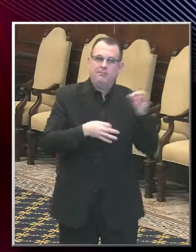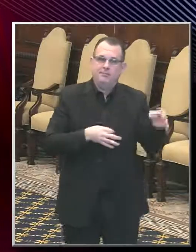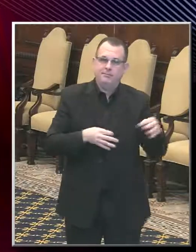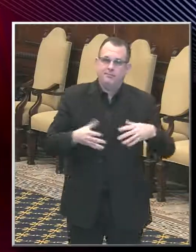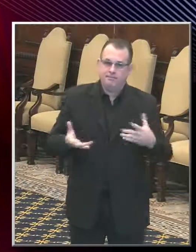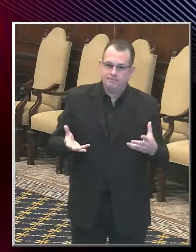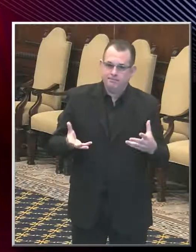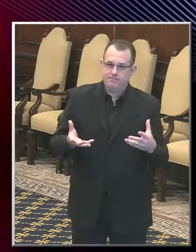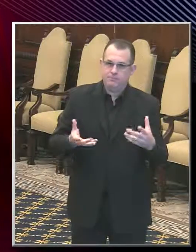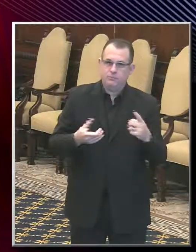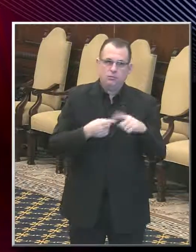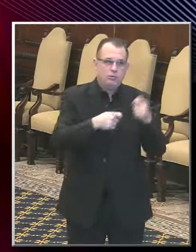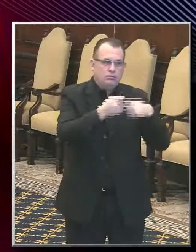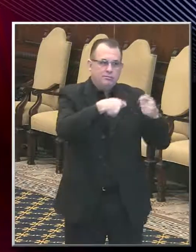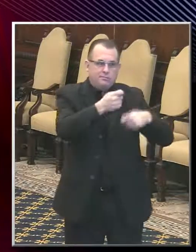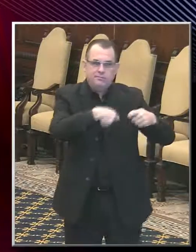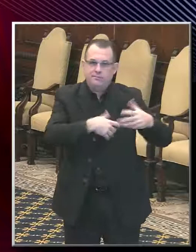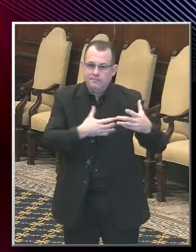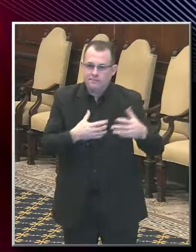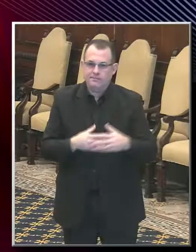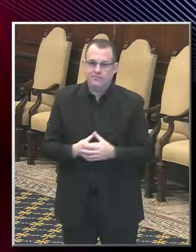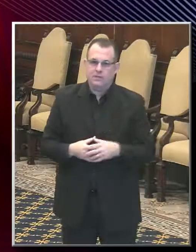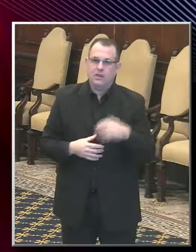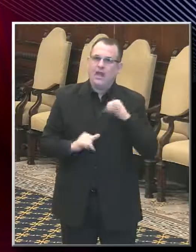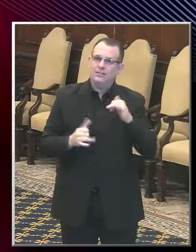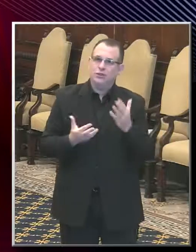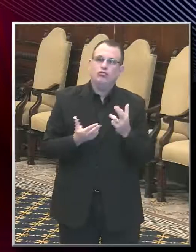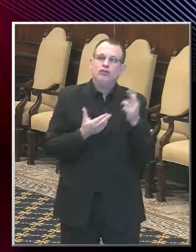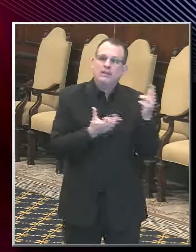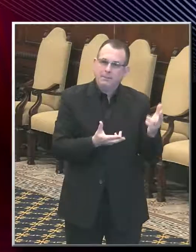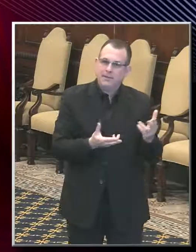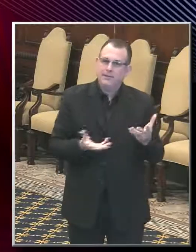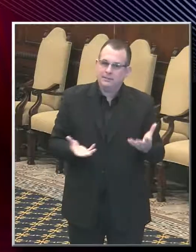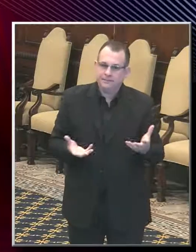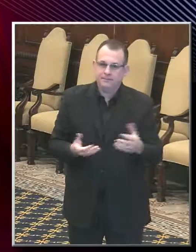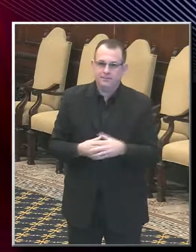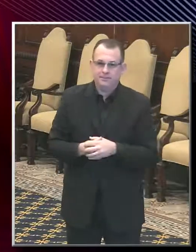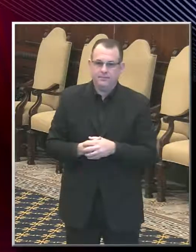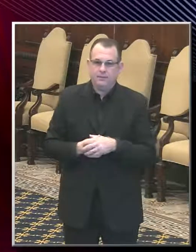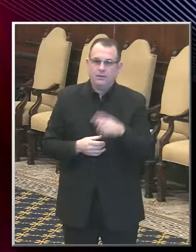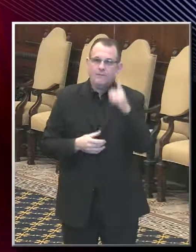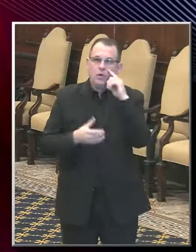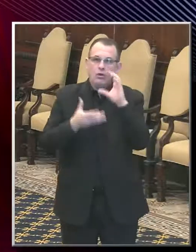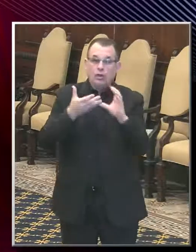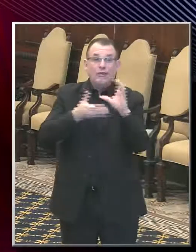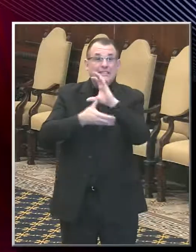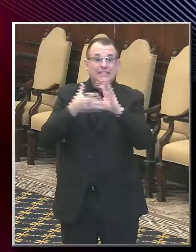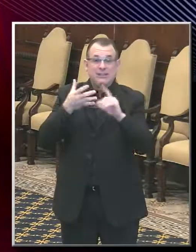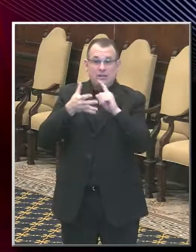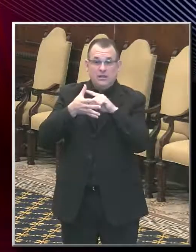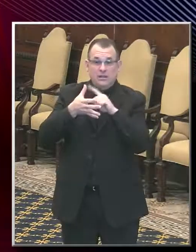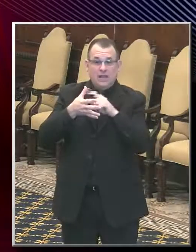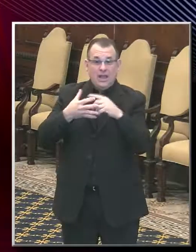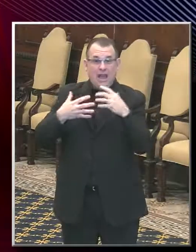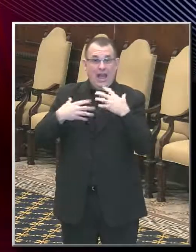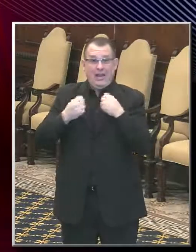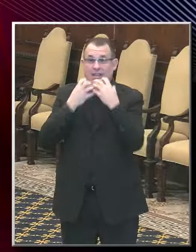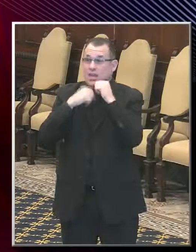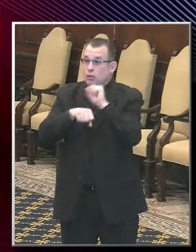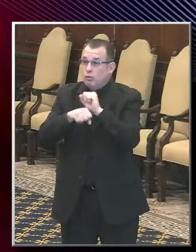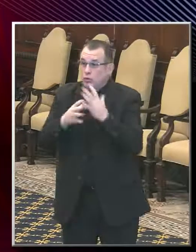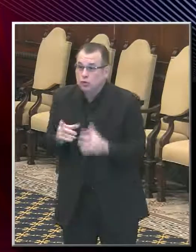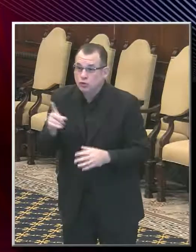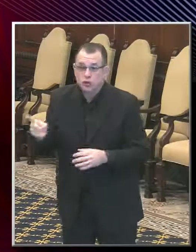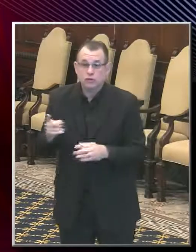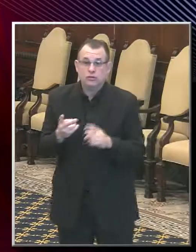those, but still our recommendations for testing have these criteria, which is healthcare workers with symptoms or people over the age of 50 with